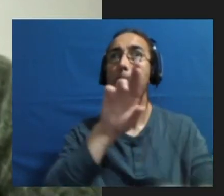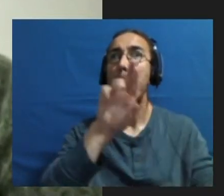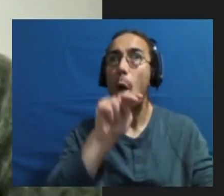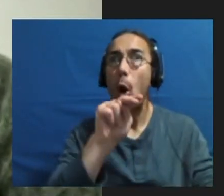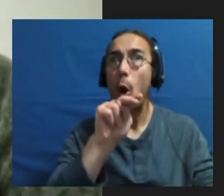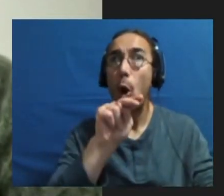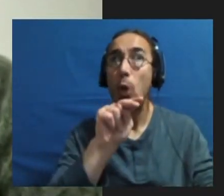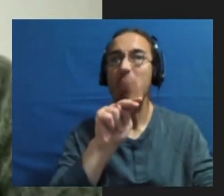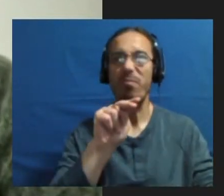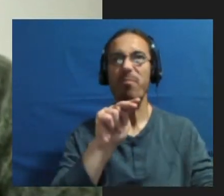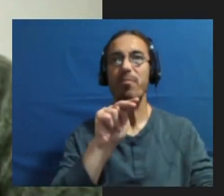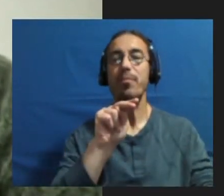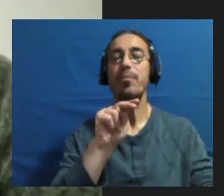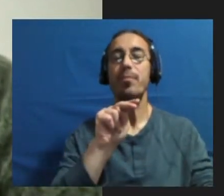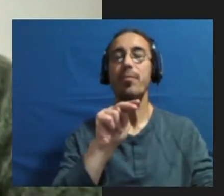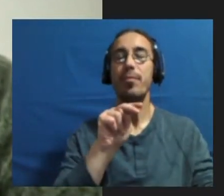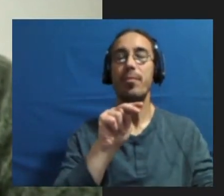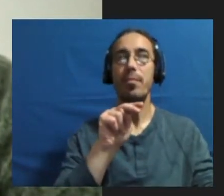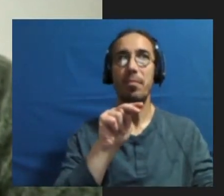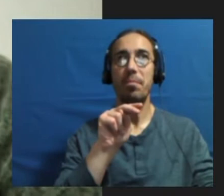do. And